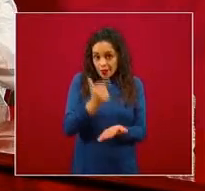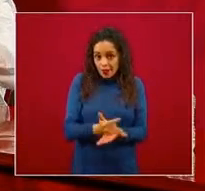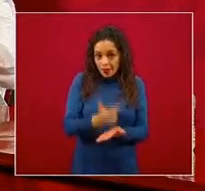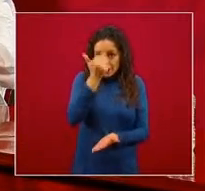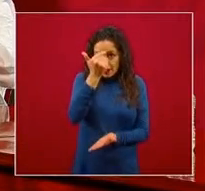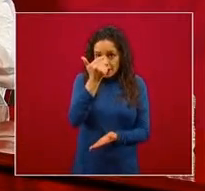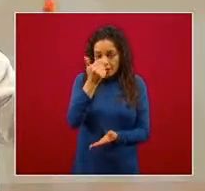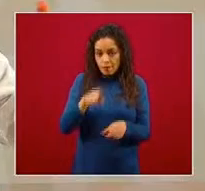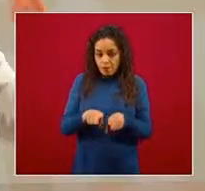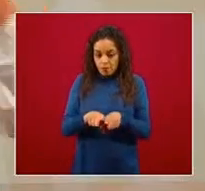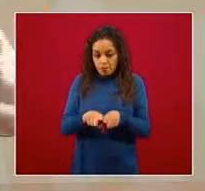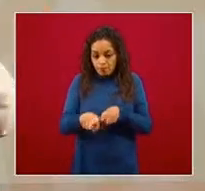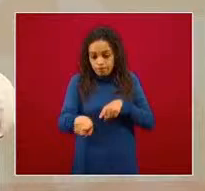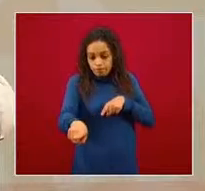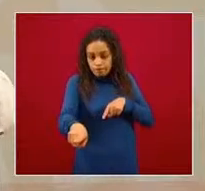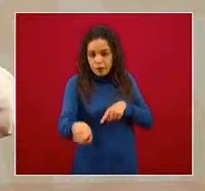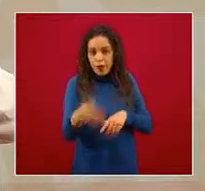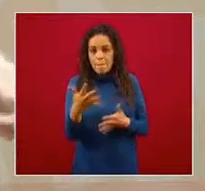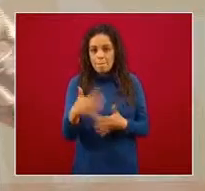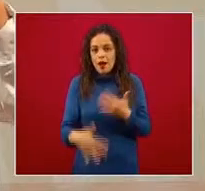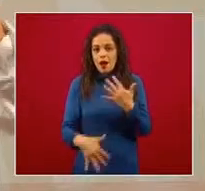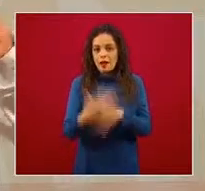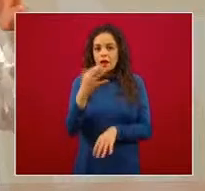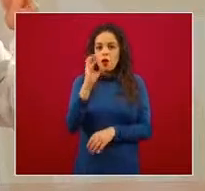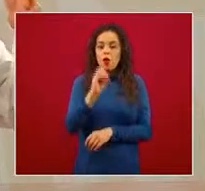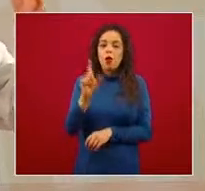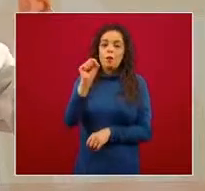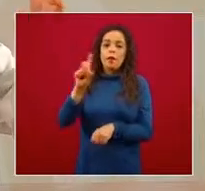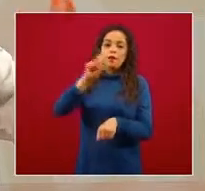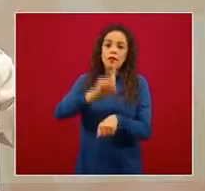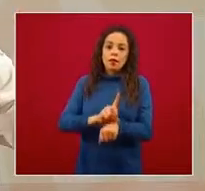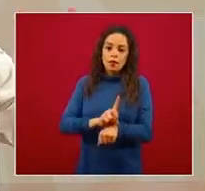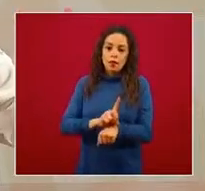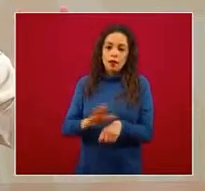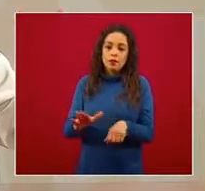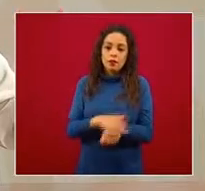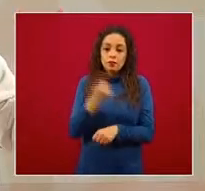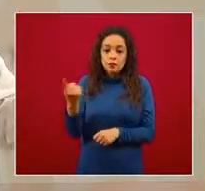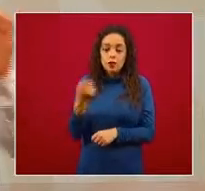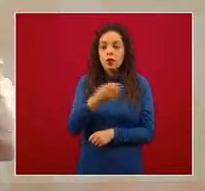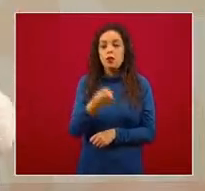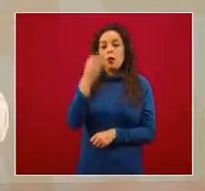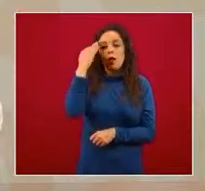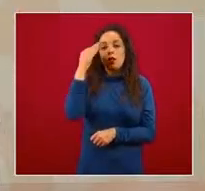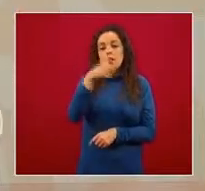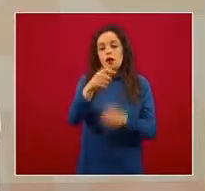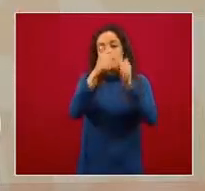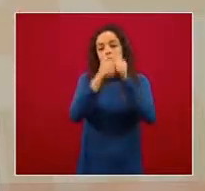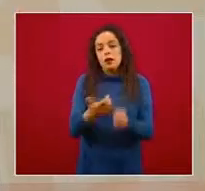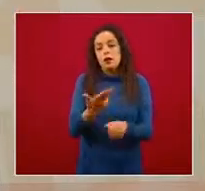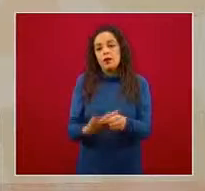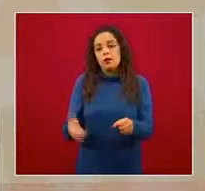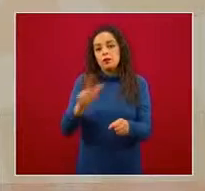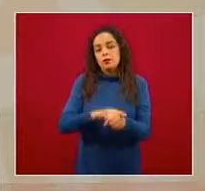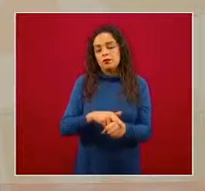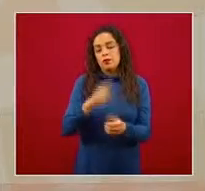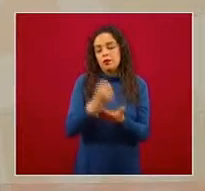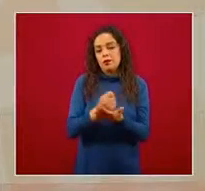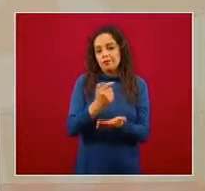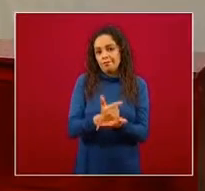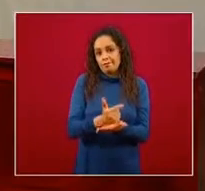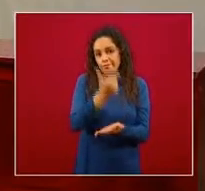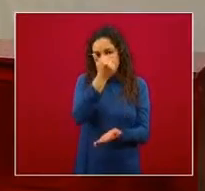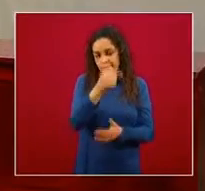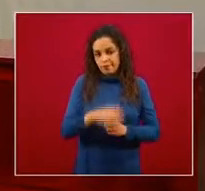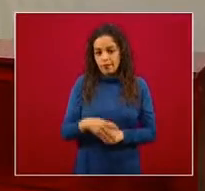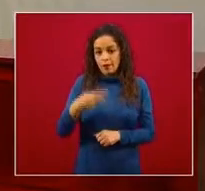outdated by 15 to 20 days because it depends on the hospitalization of the ITU.